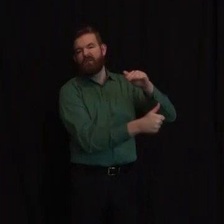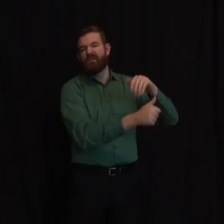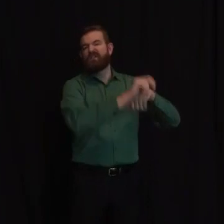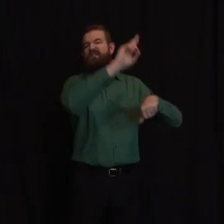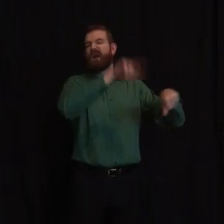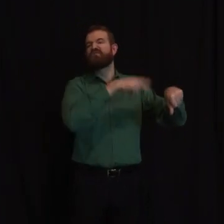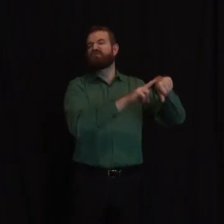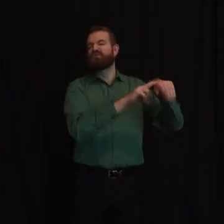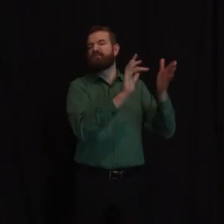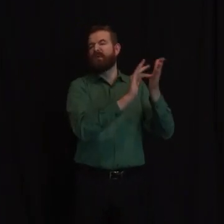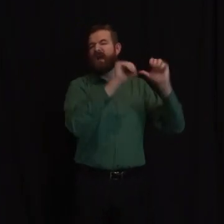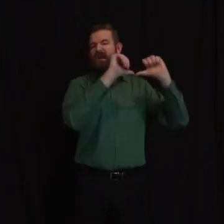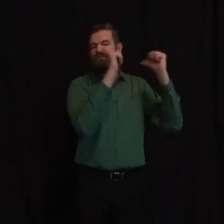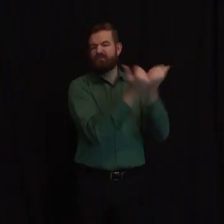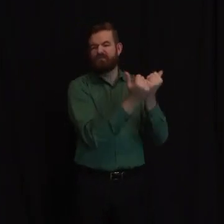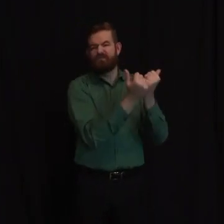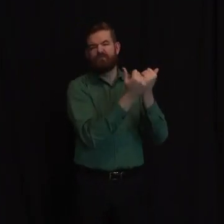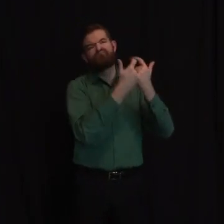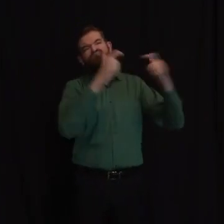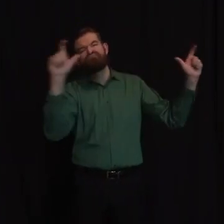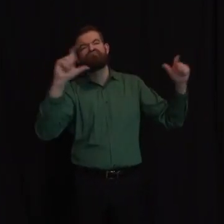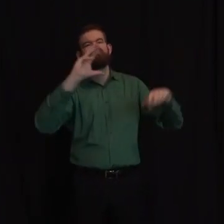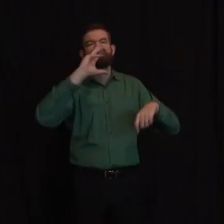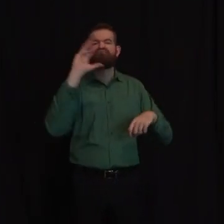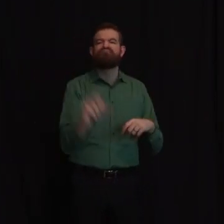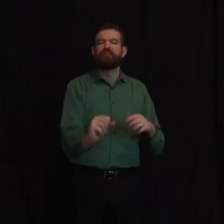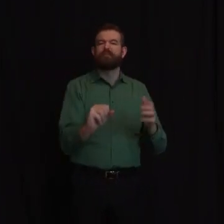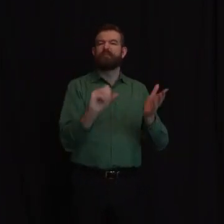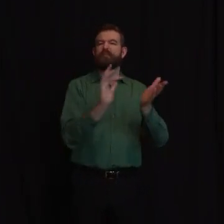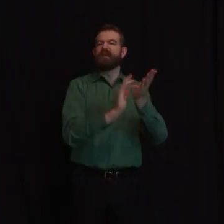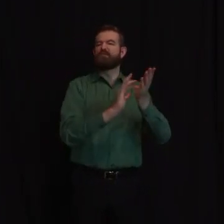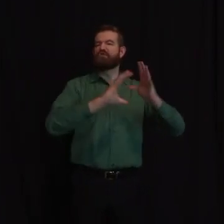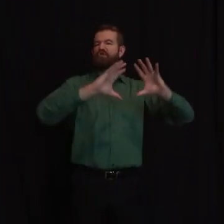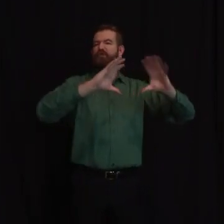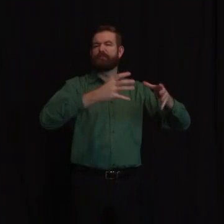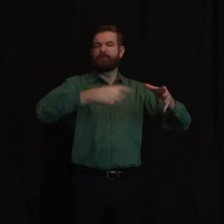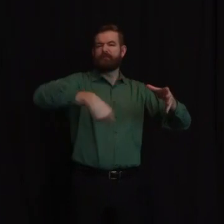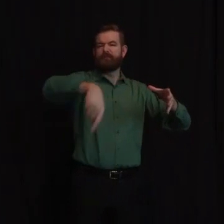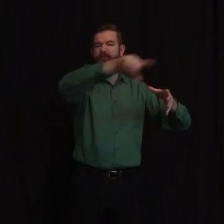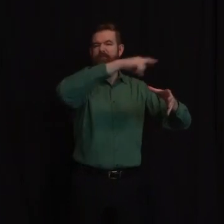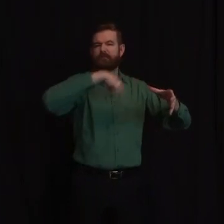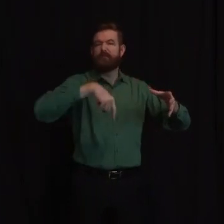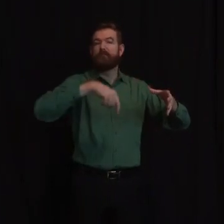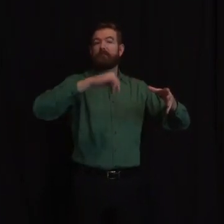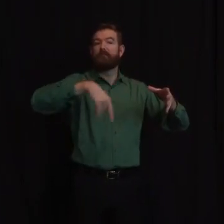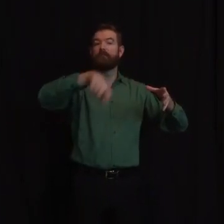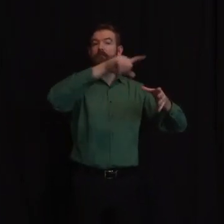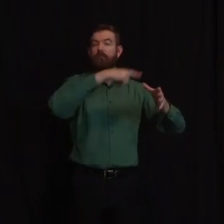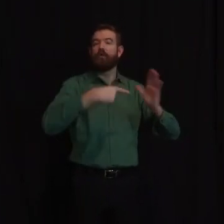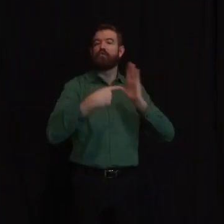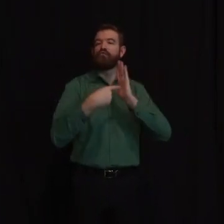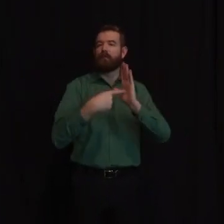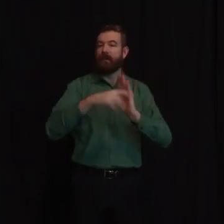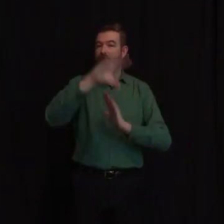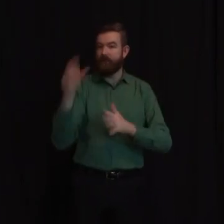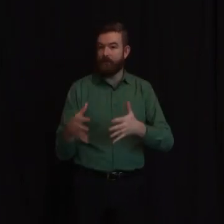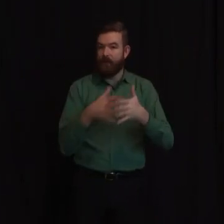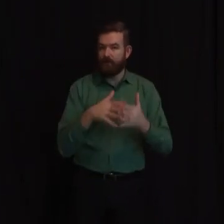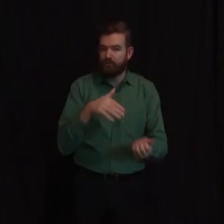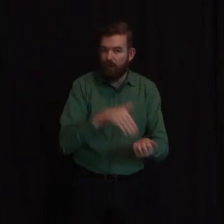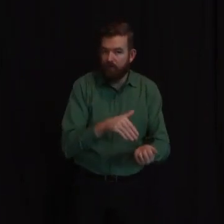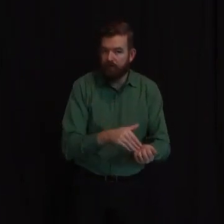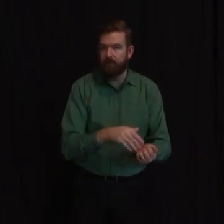largest and oldest national organization representing African American physicians and their patients in the United